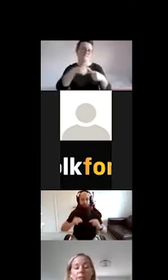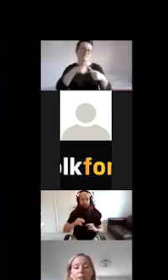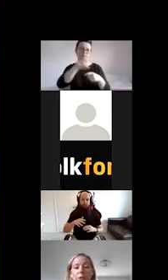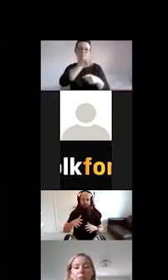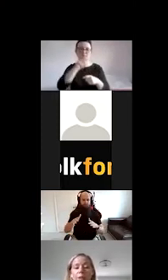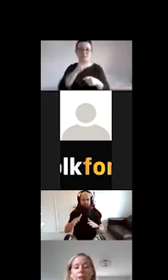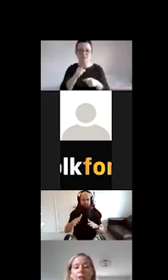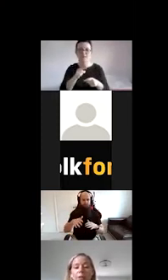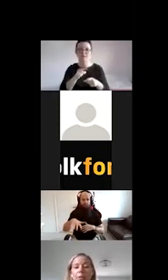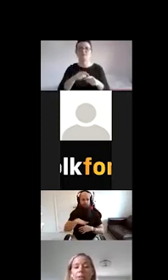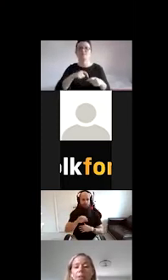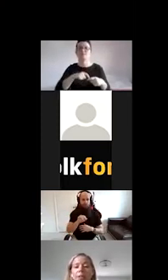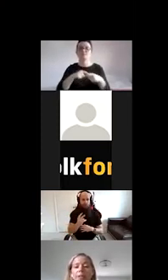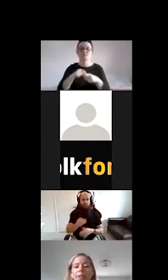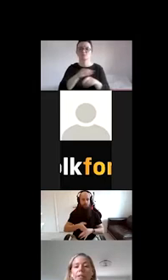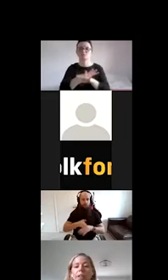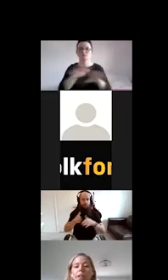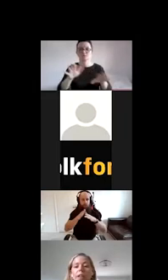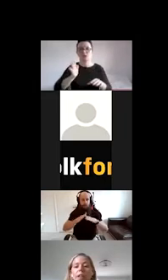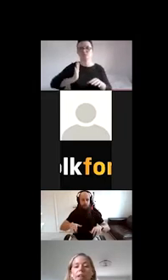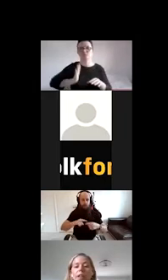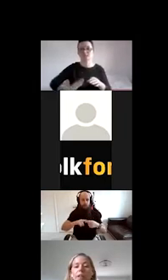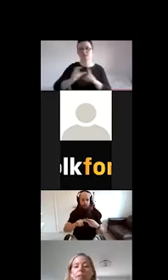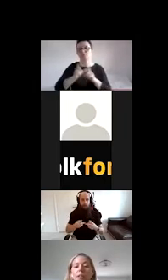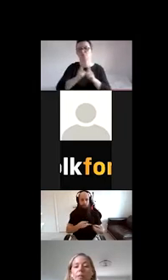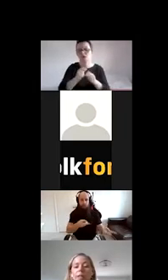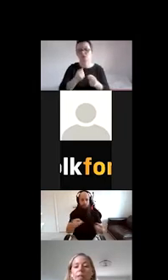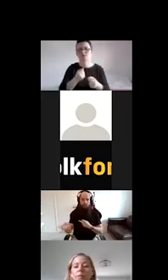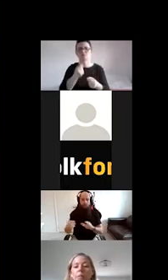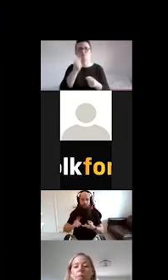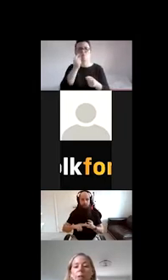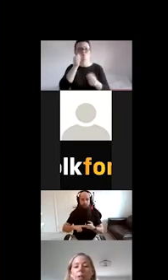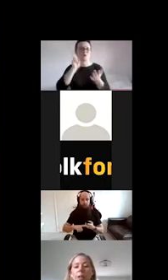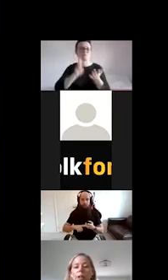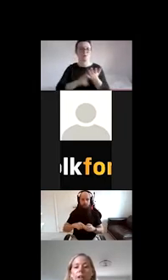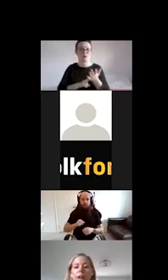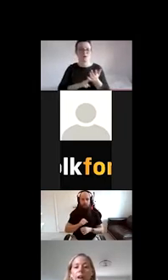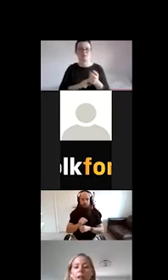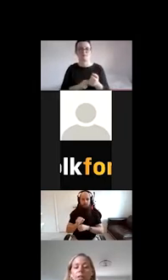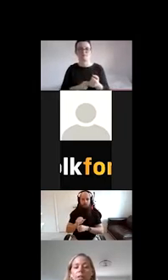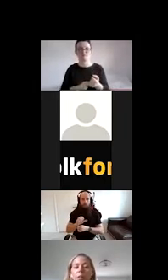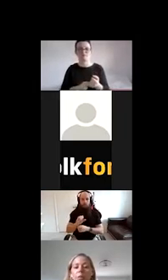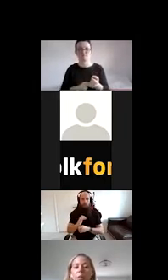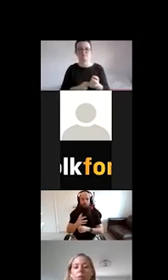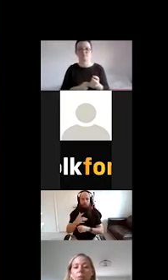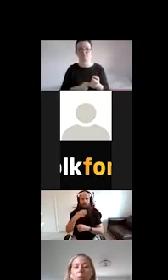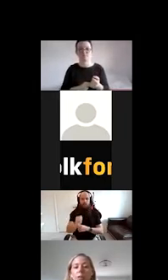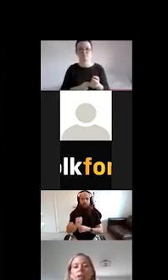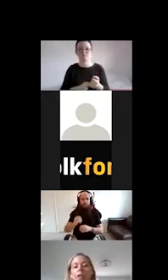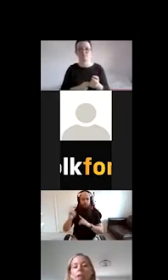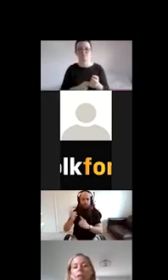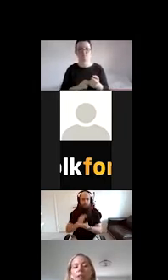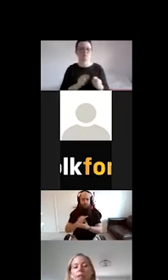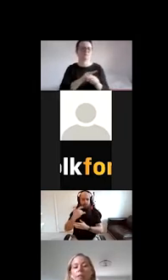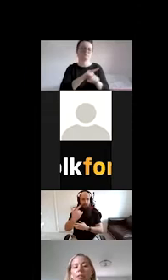others, even humanitarian relief work, to work